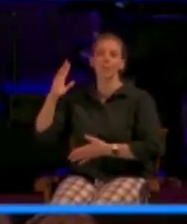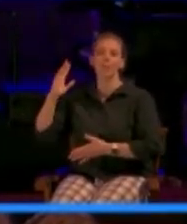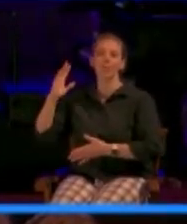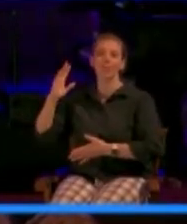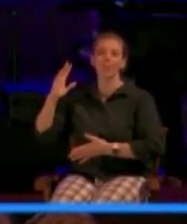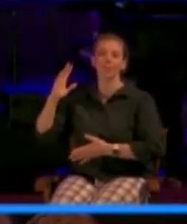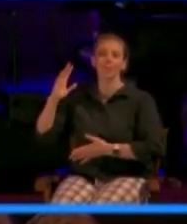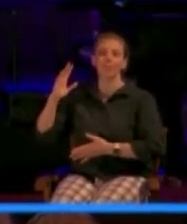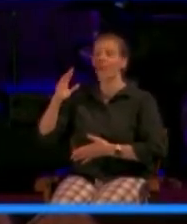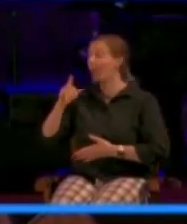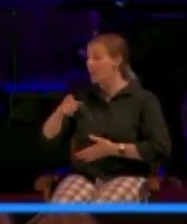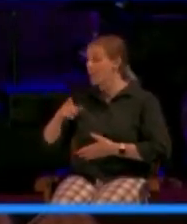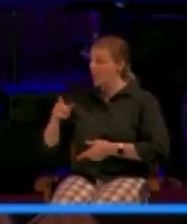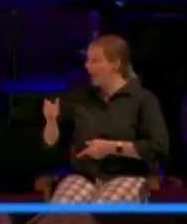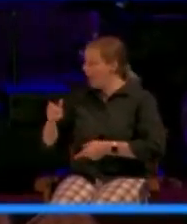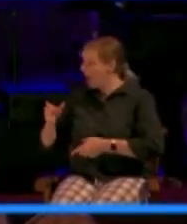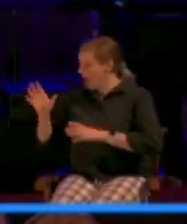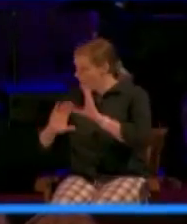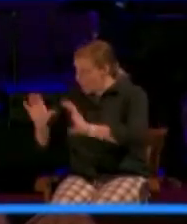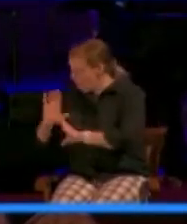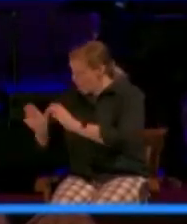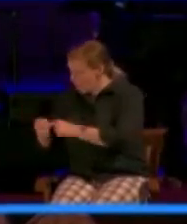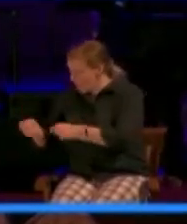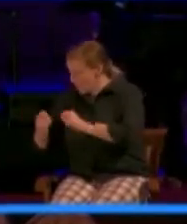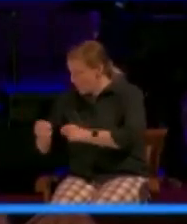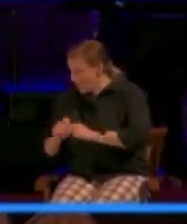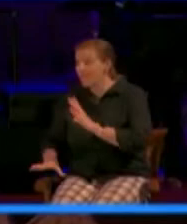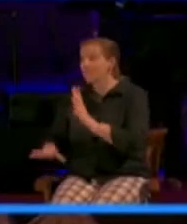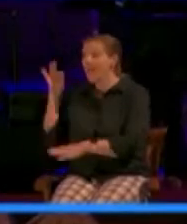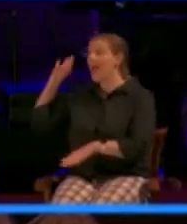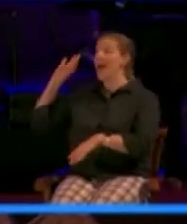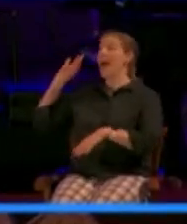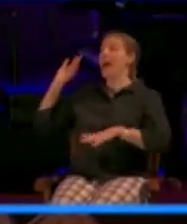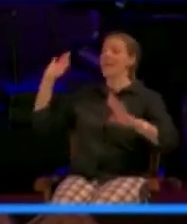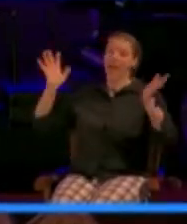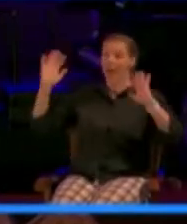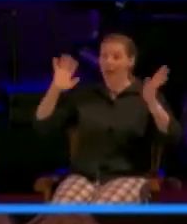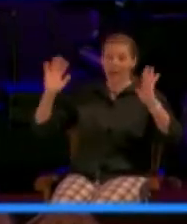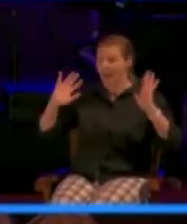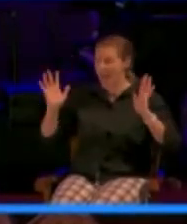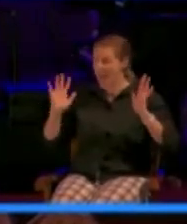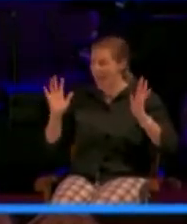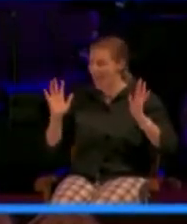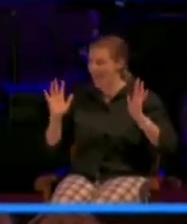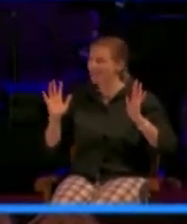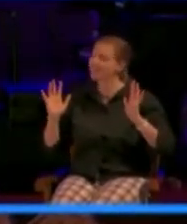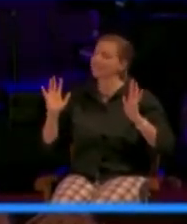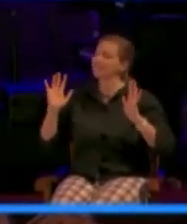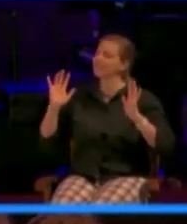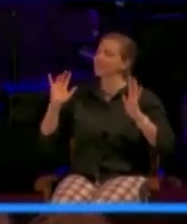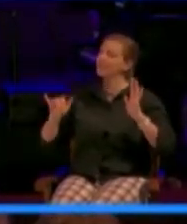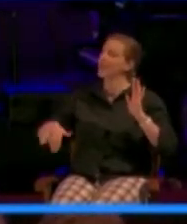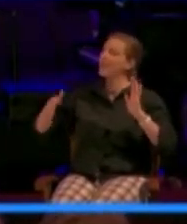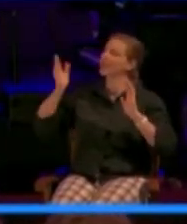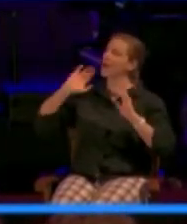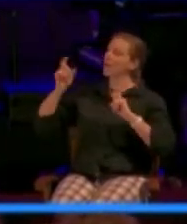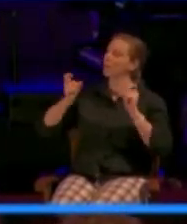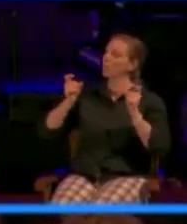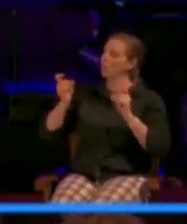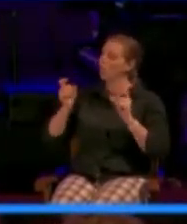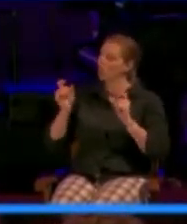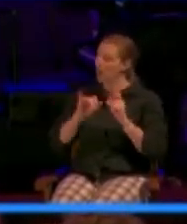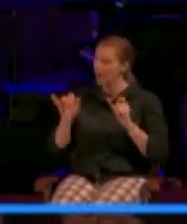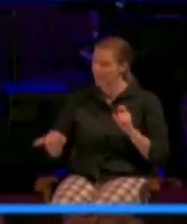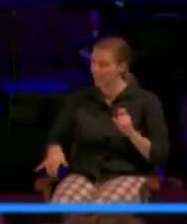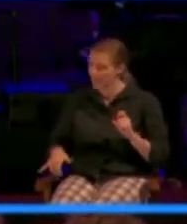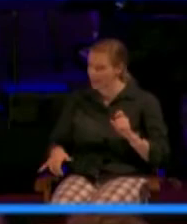time. I found $4 of change. A little kid's walking along, and apparently had a hole in his pocket, dropped about 3/4 on the ground. I picked him up